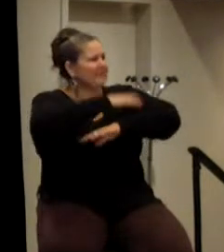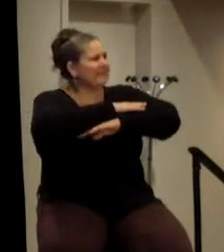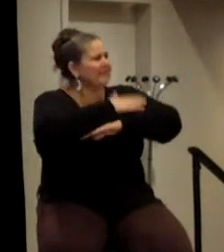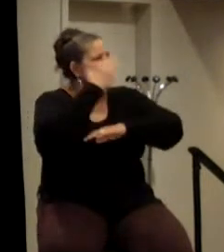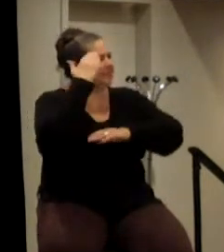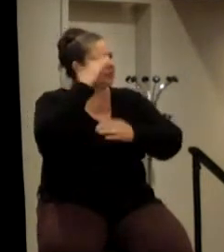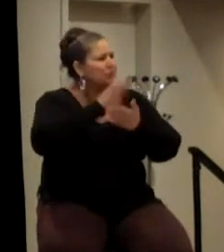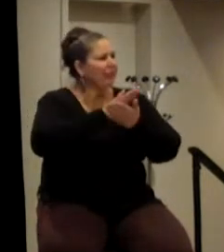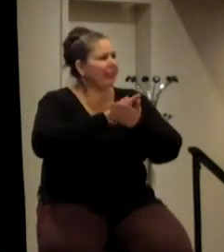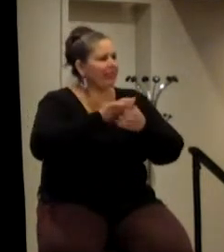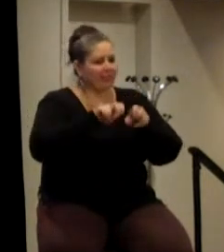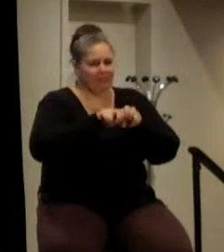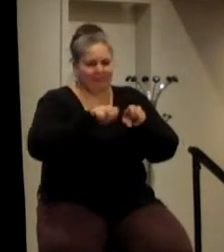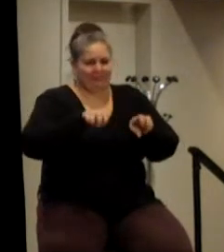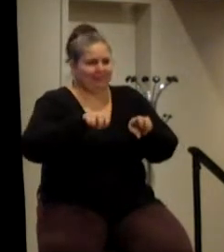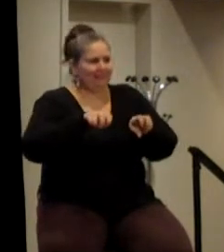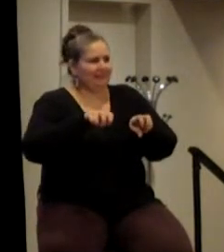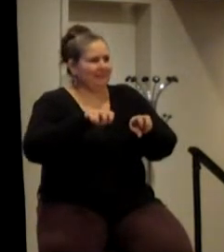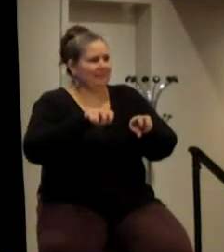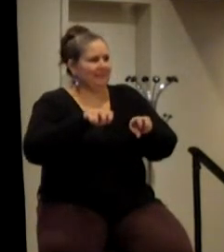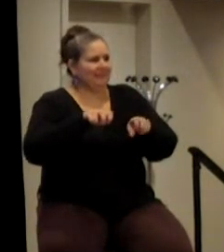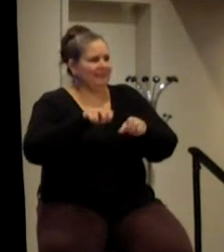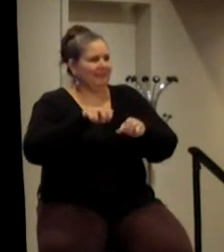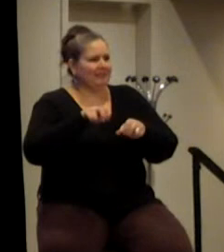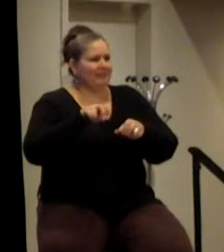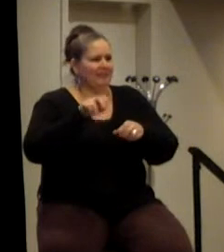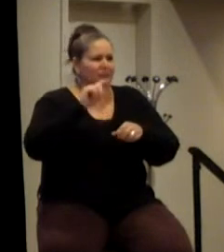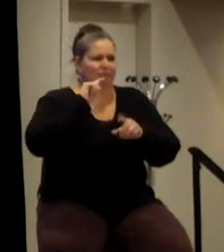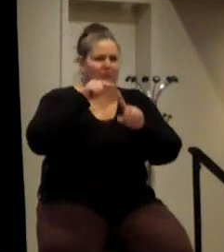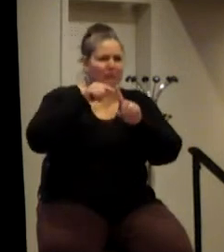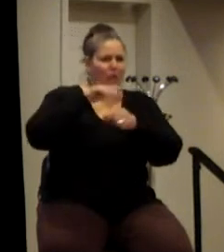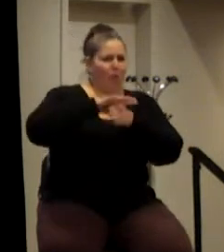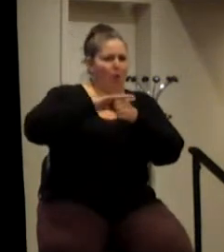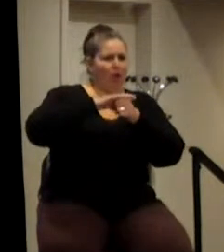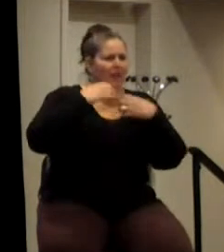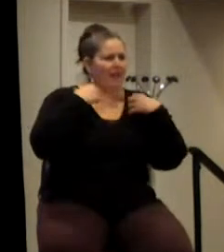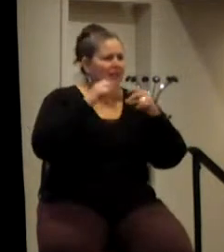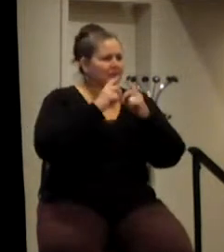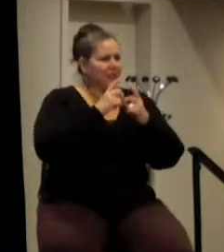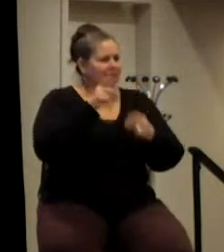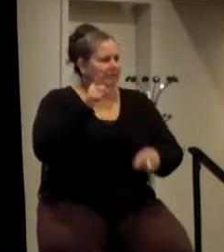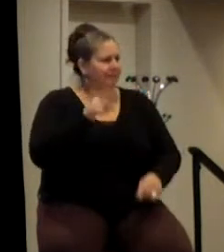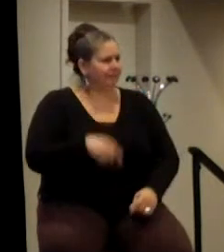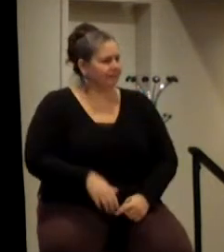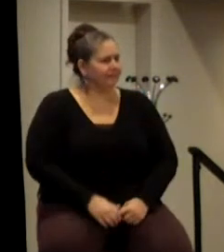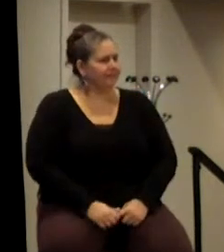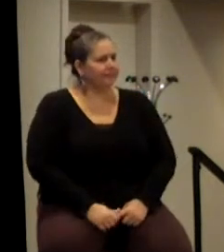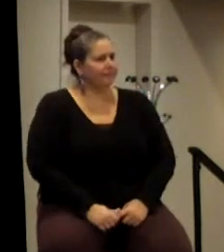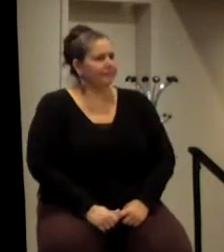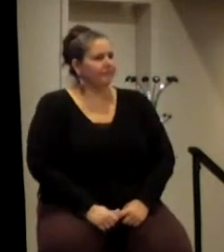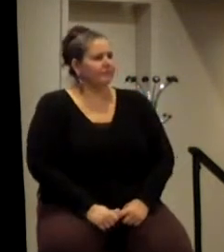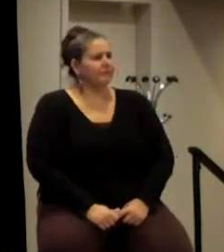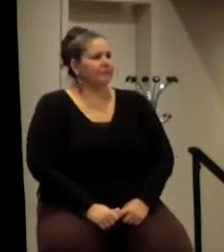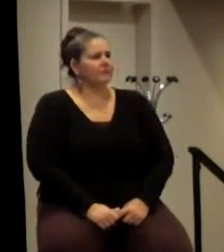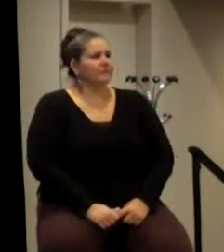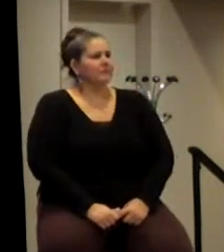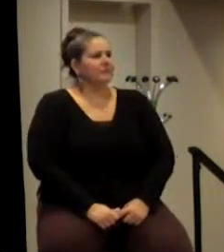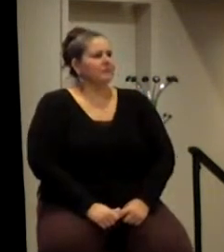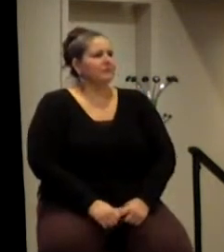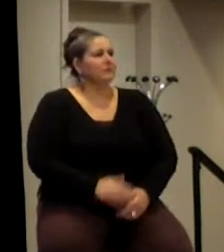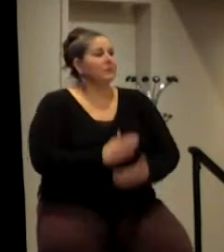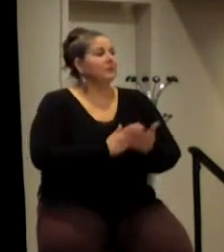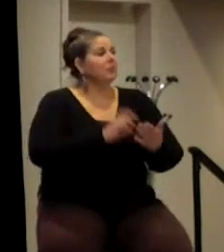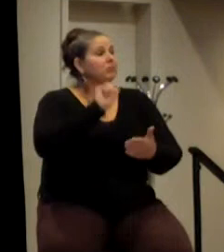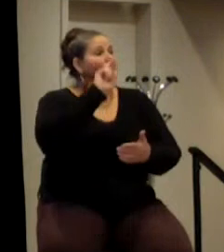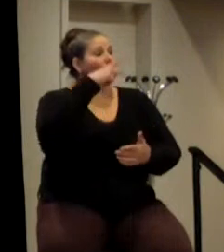Why is that important? Some of the conversations with superintendents around this issue